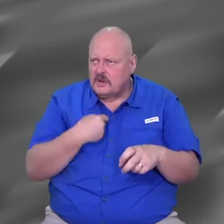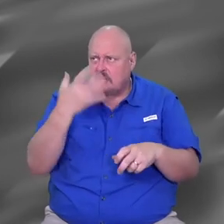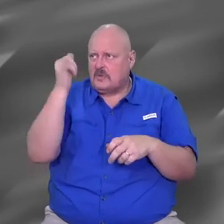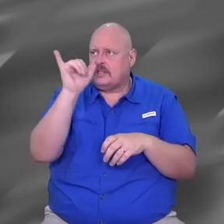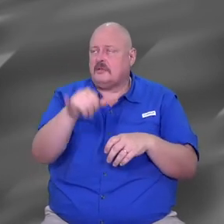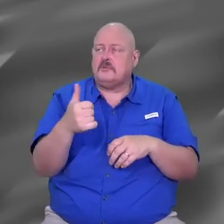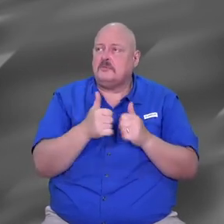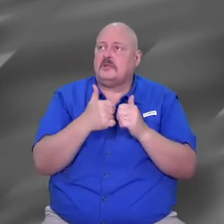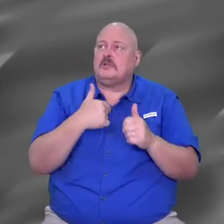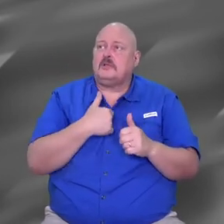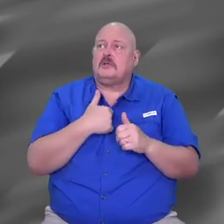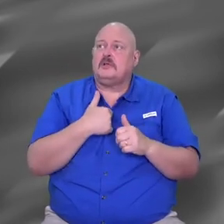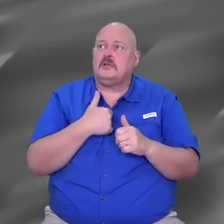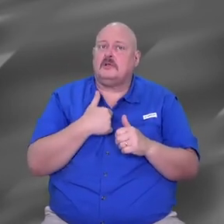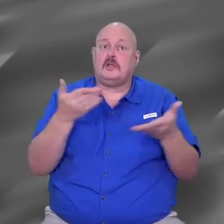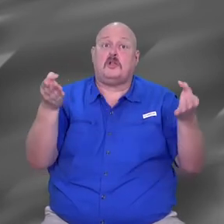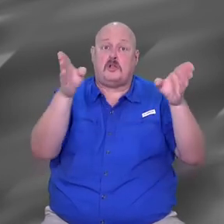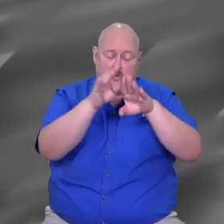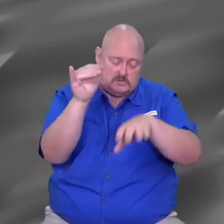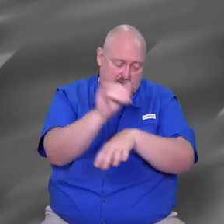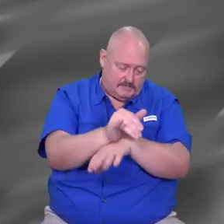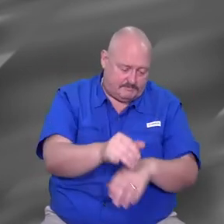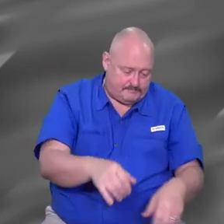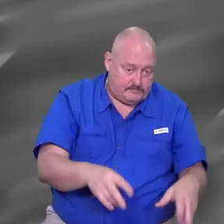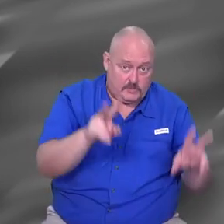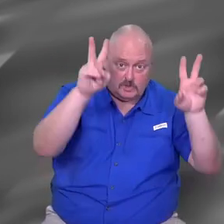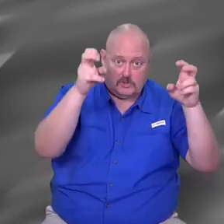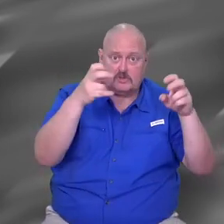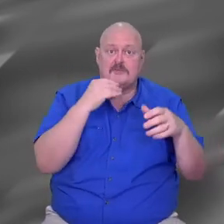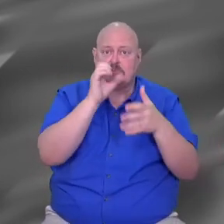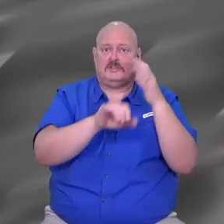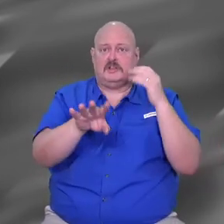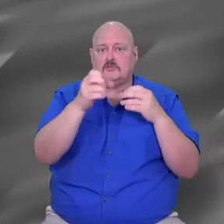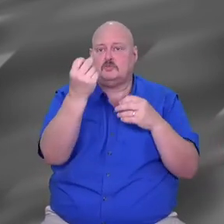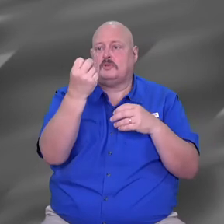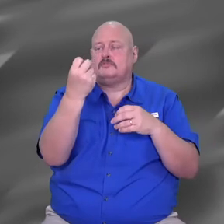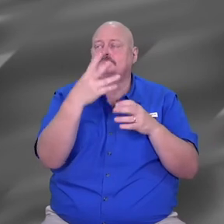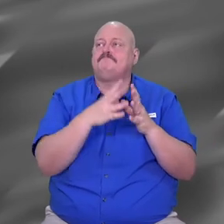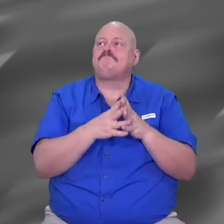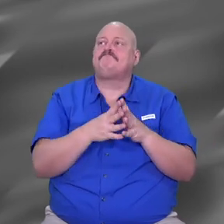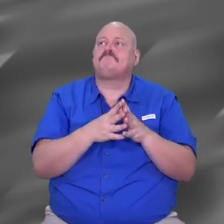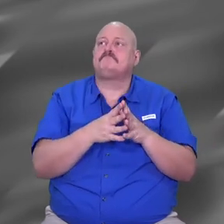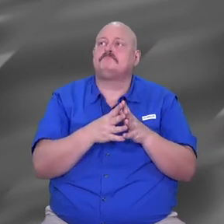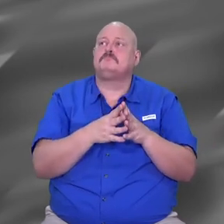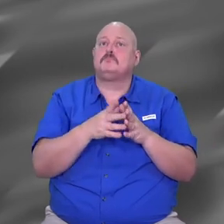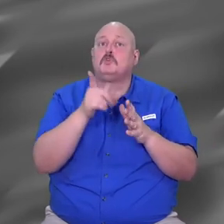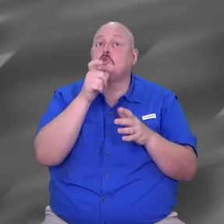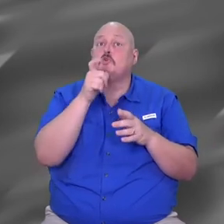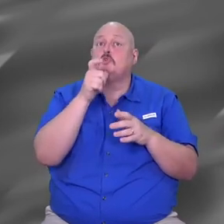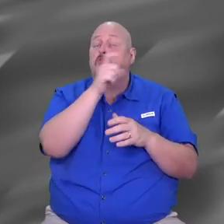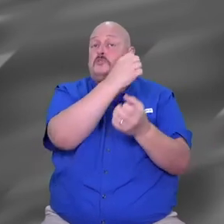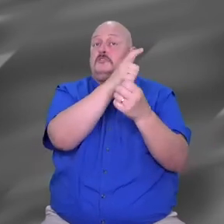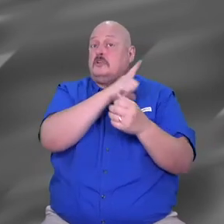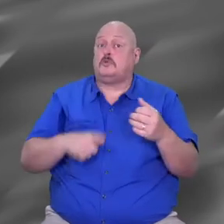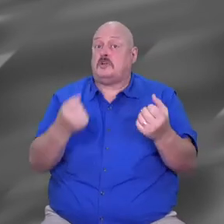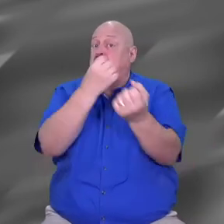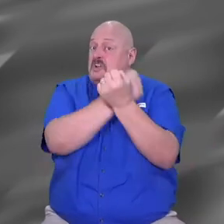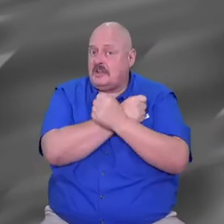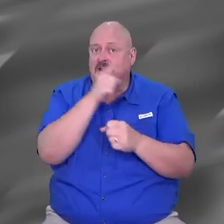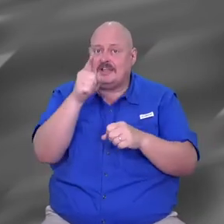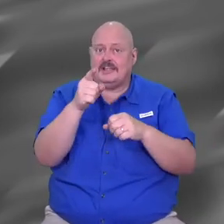with me? I want to close tonight by quoting from Hebrews chapter 12. Whom the Lord love,